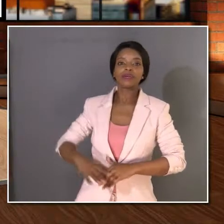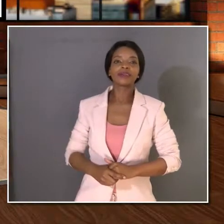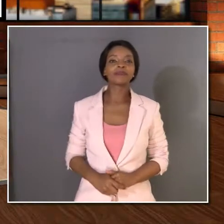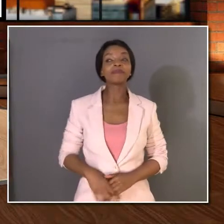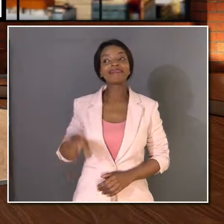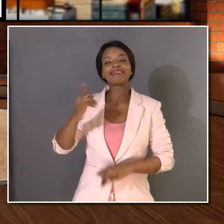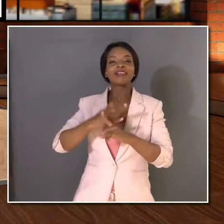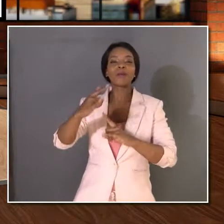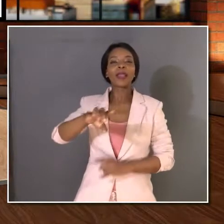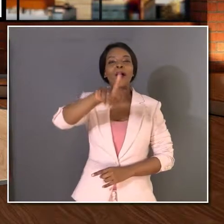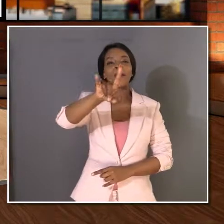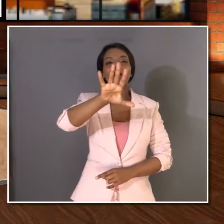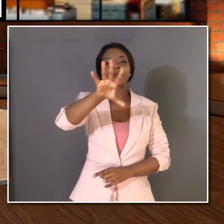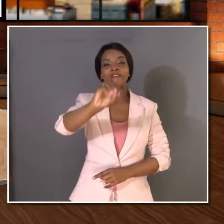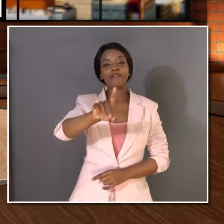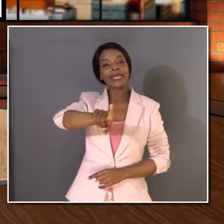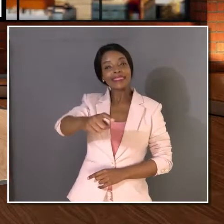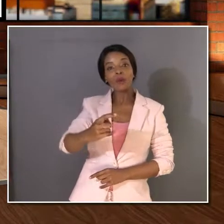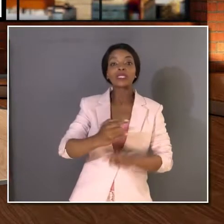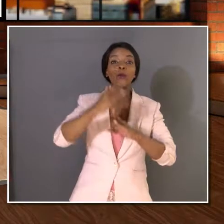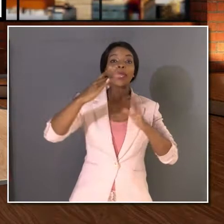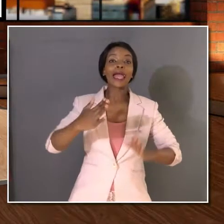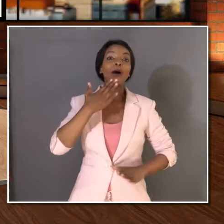150,000 Rand grant funding is